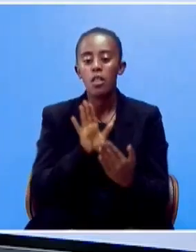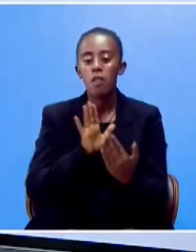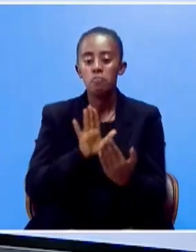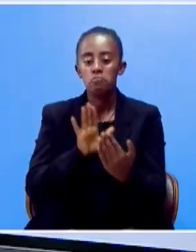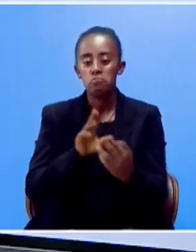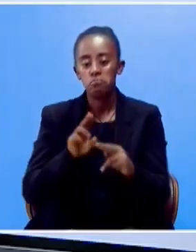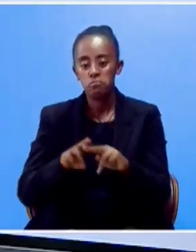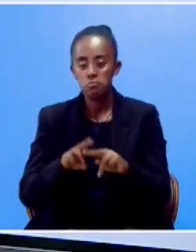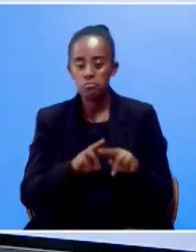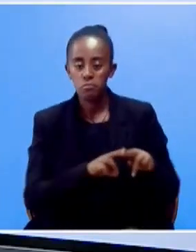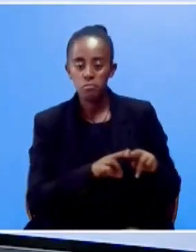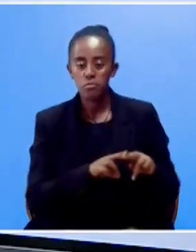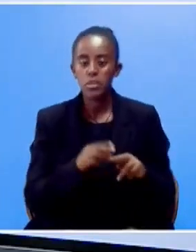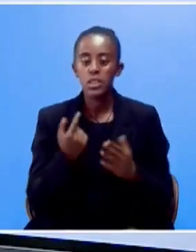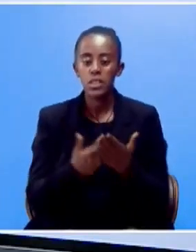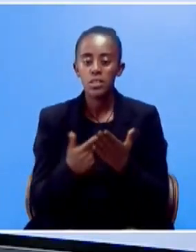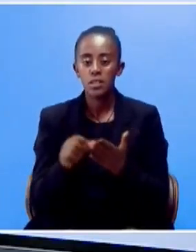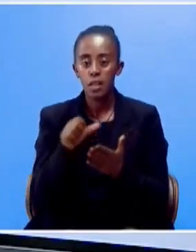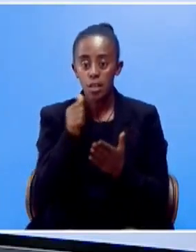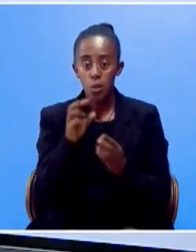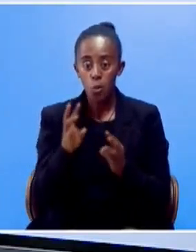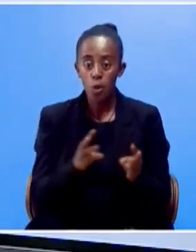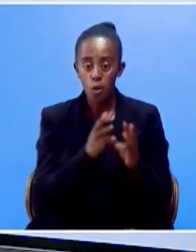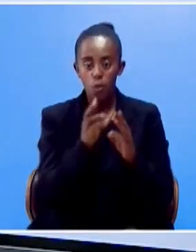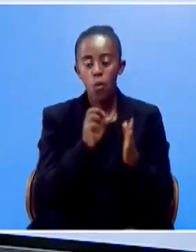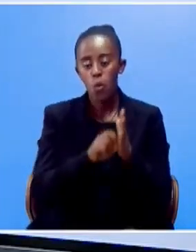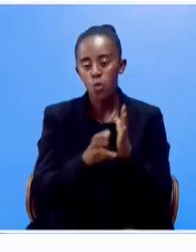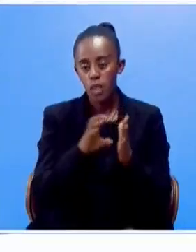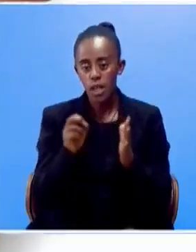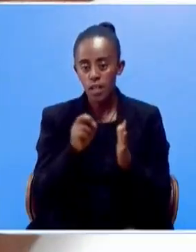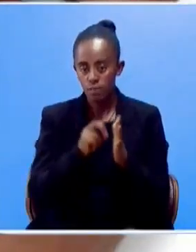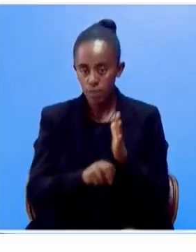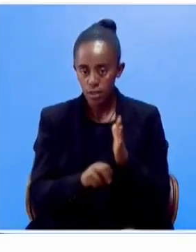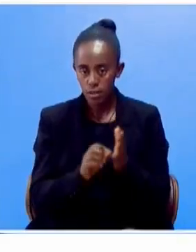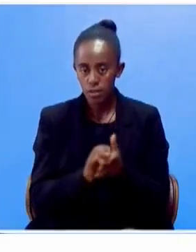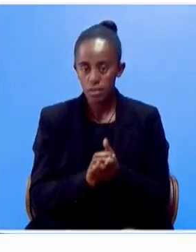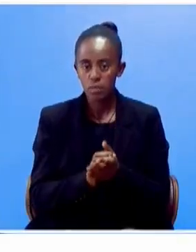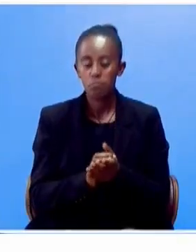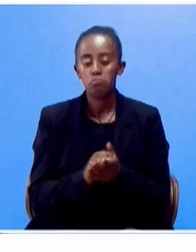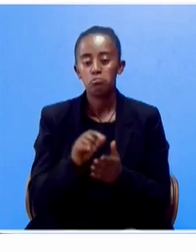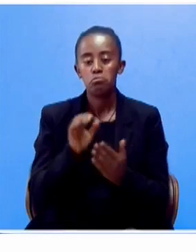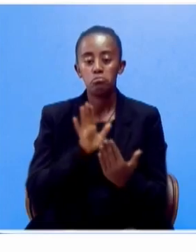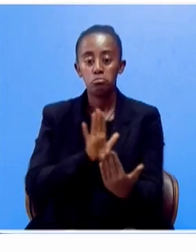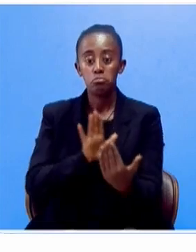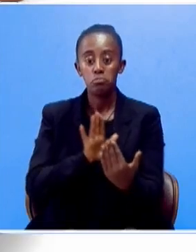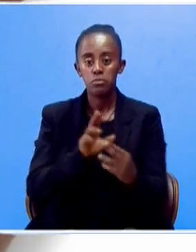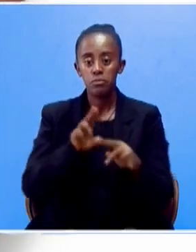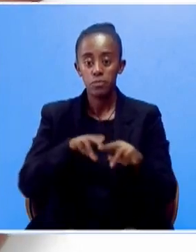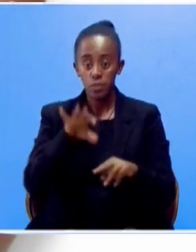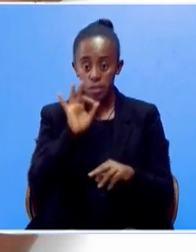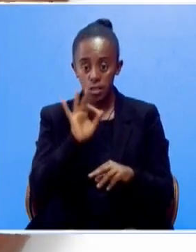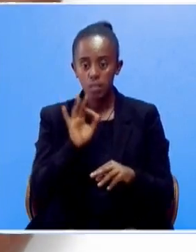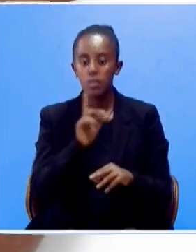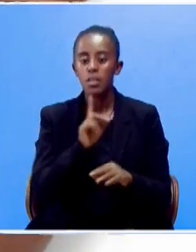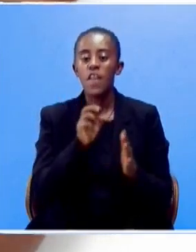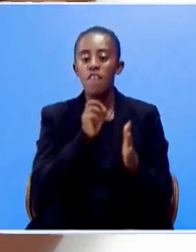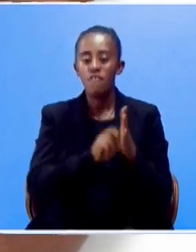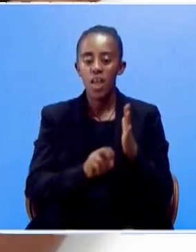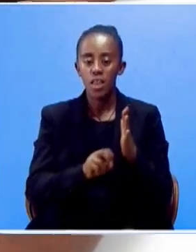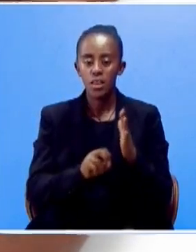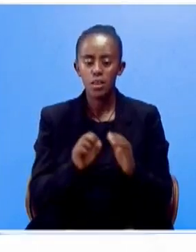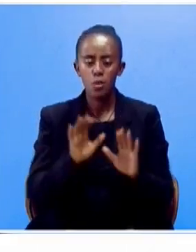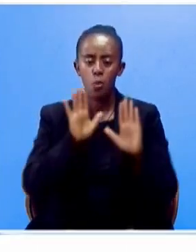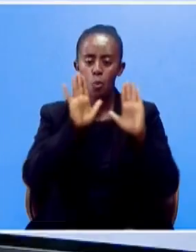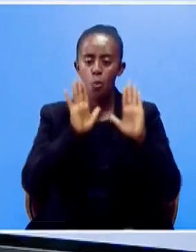is another way of telling cause and effect. Getting a front seat is what? Effect.